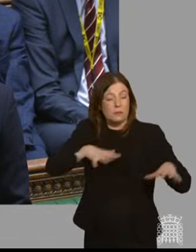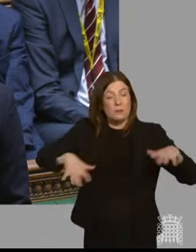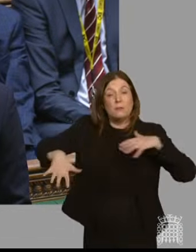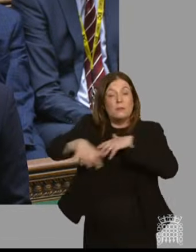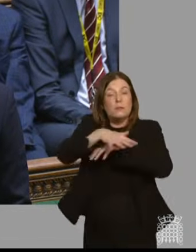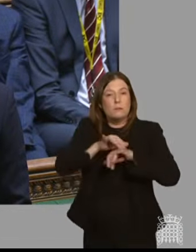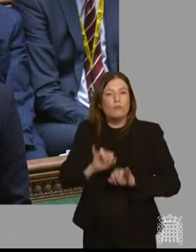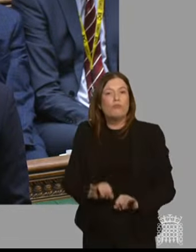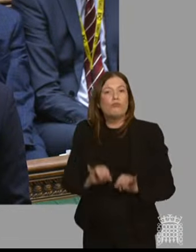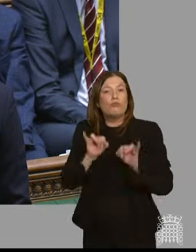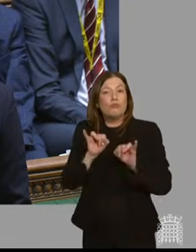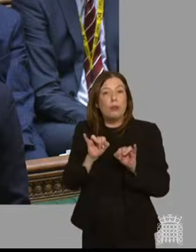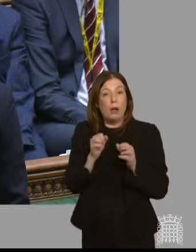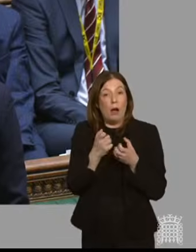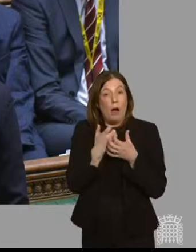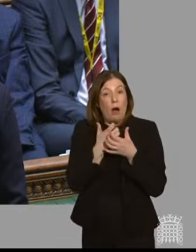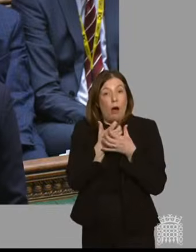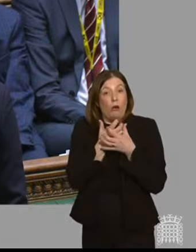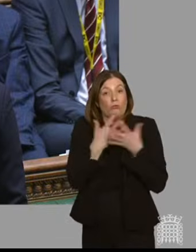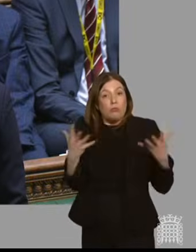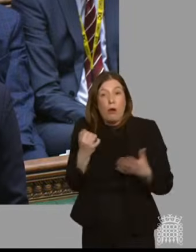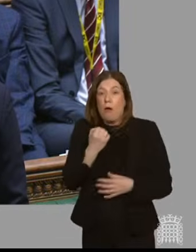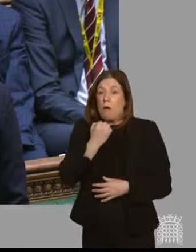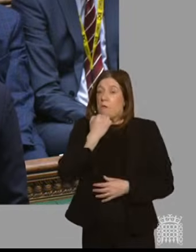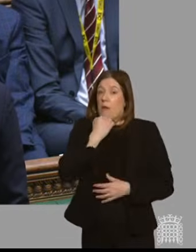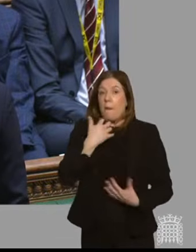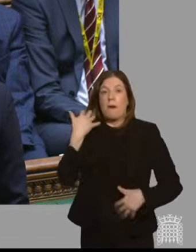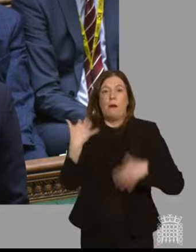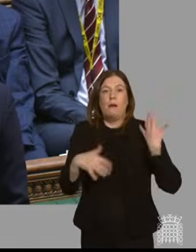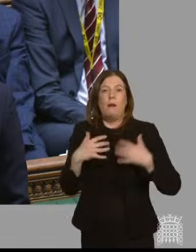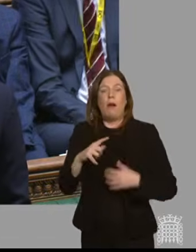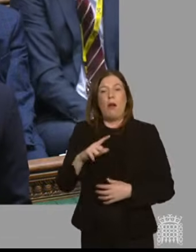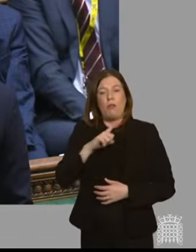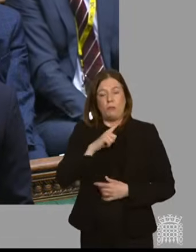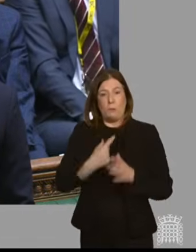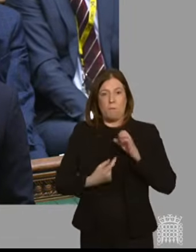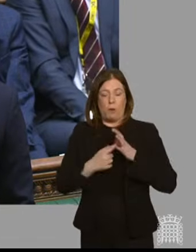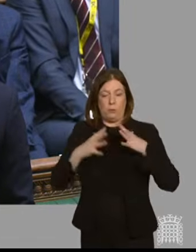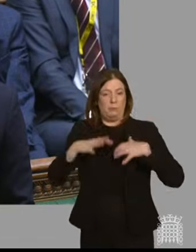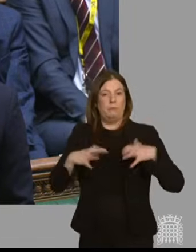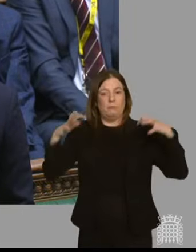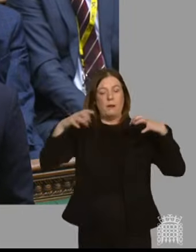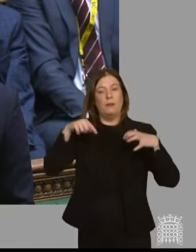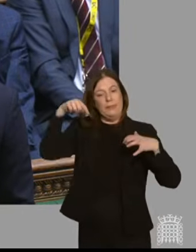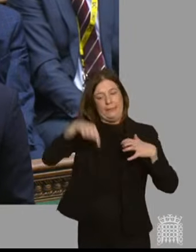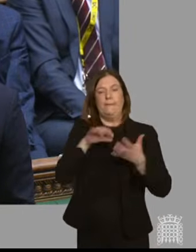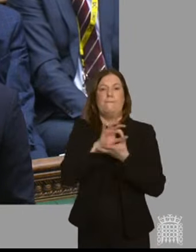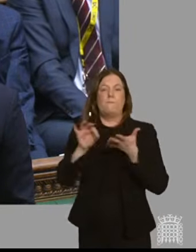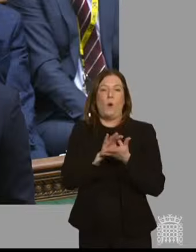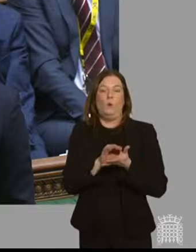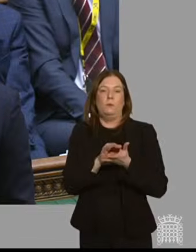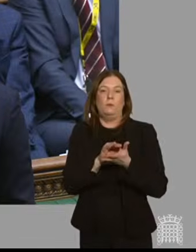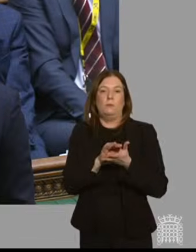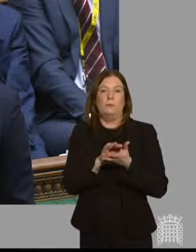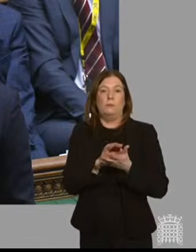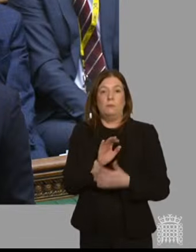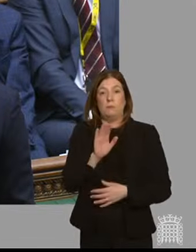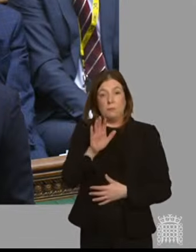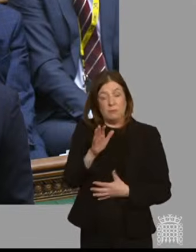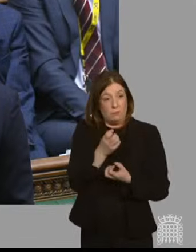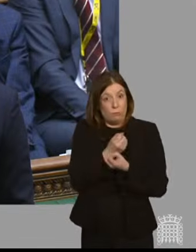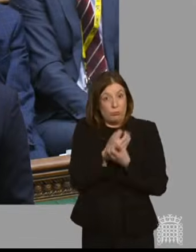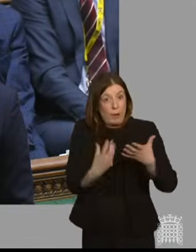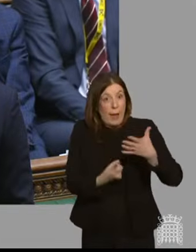House have its say, just as it is the horror of those numbers that show that this House should demand